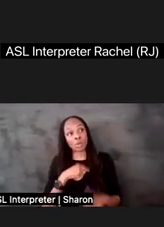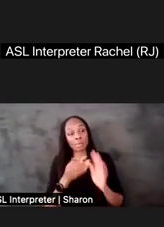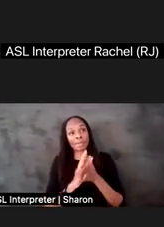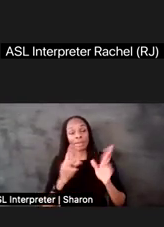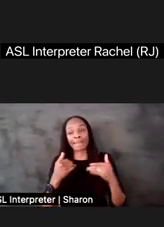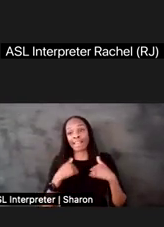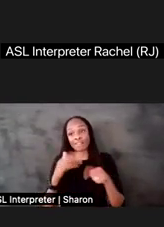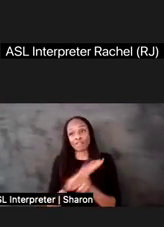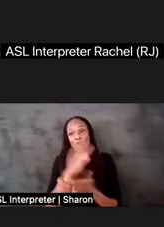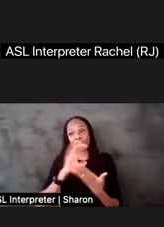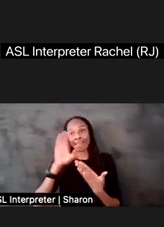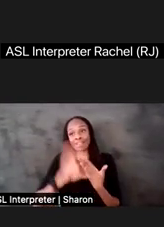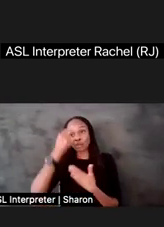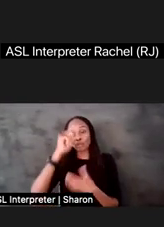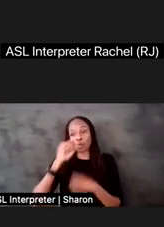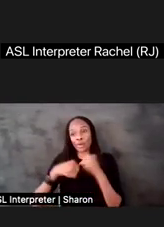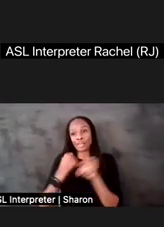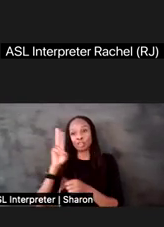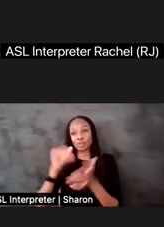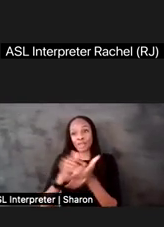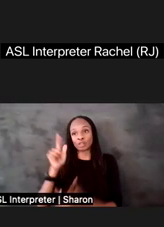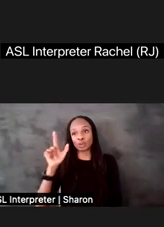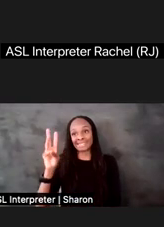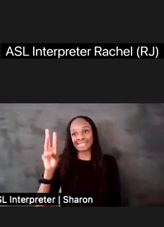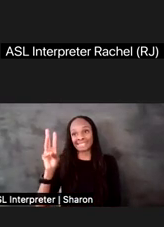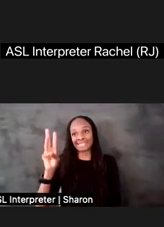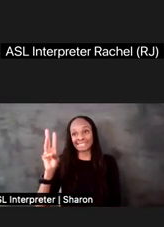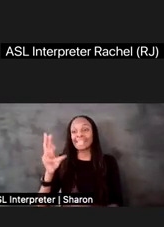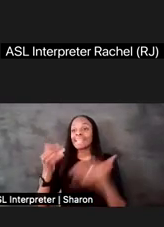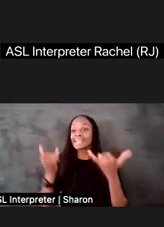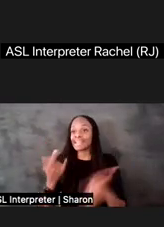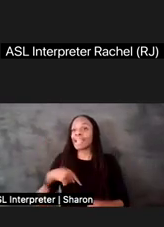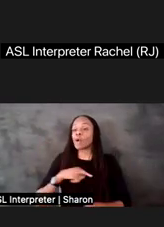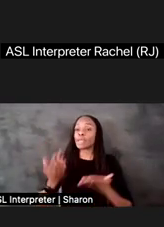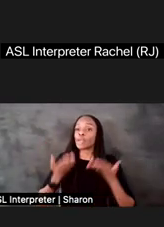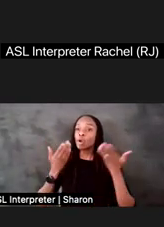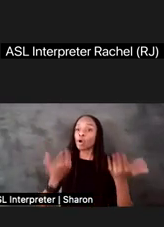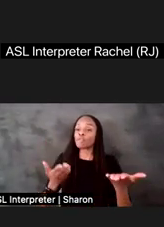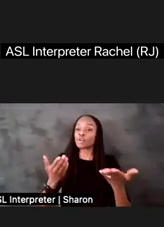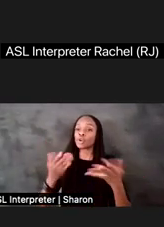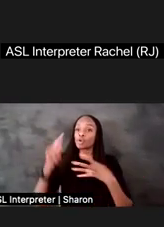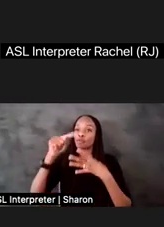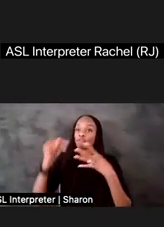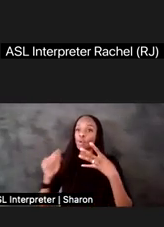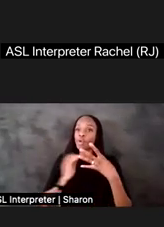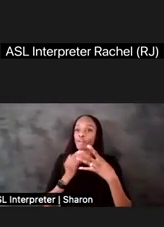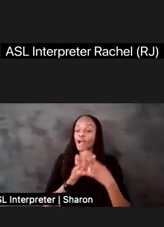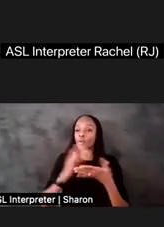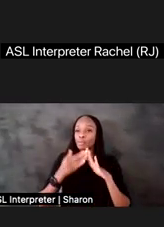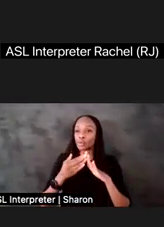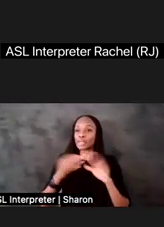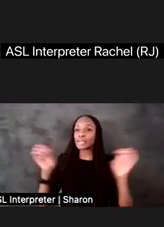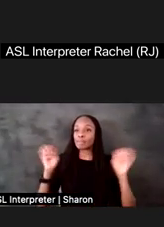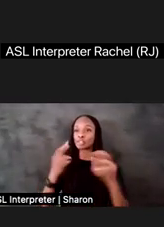full calendar for 2026, and now we offer 4 of our community emergency response